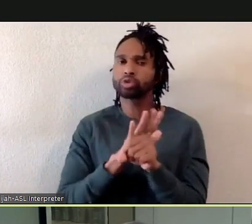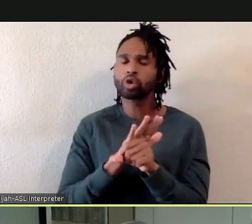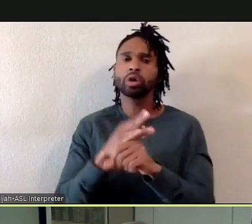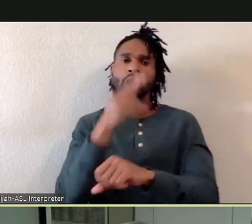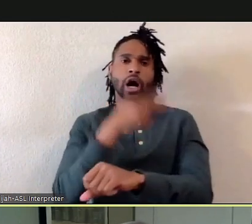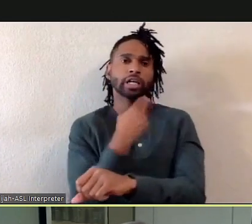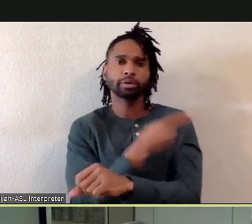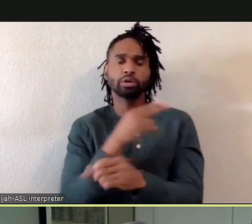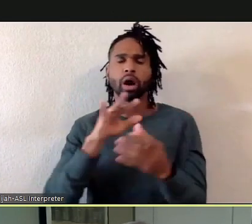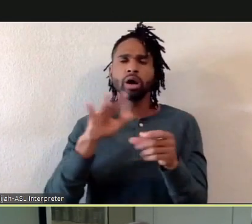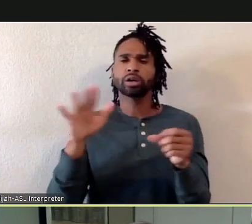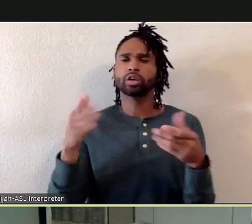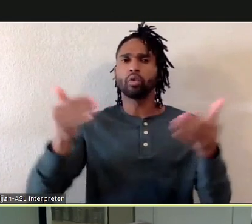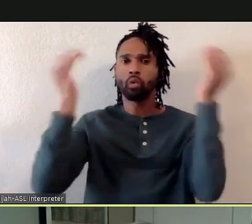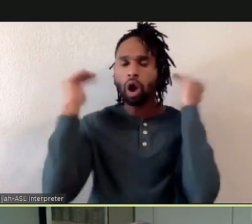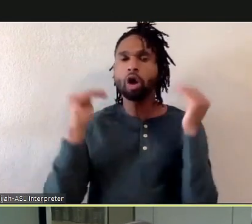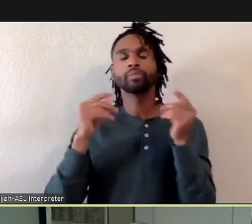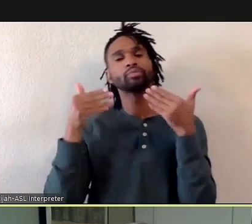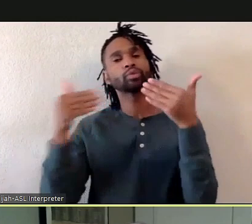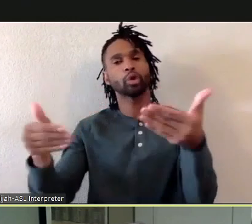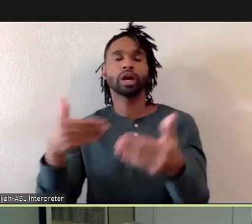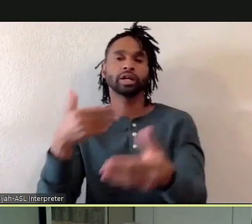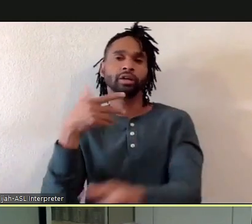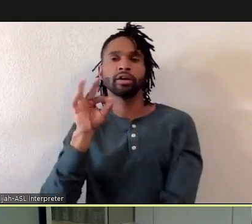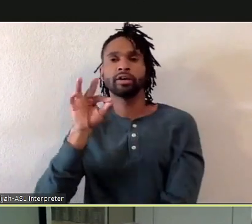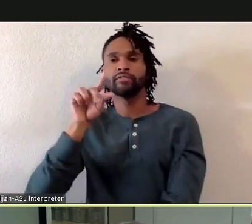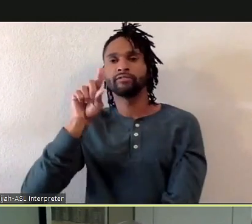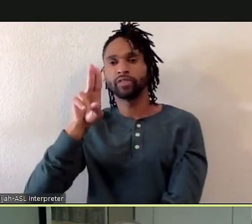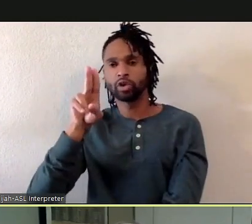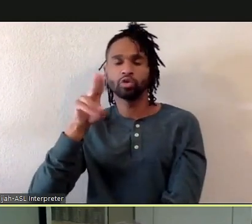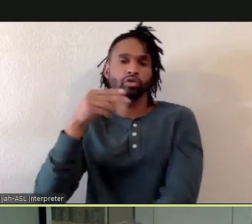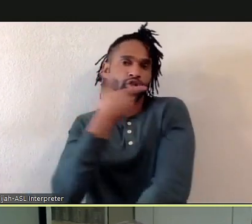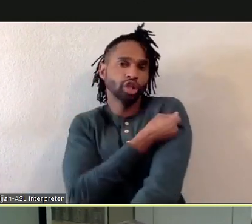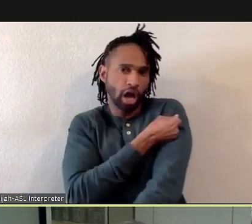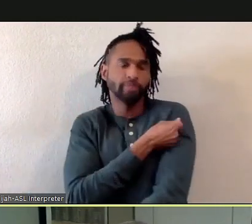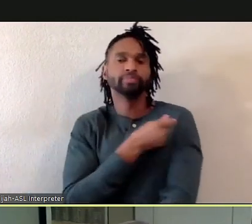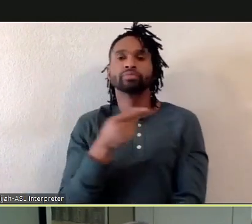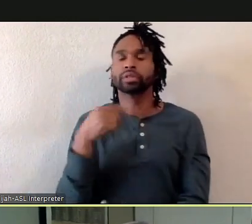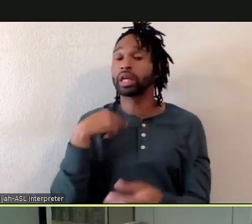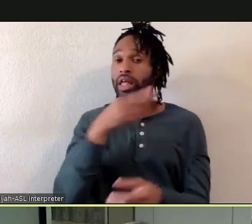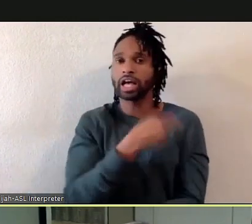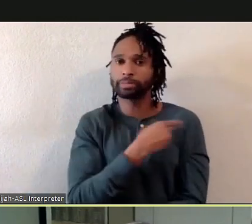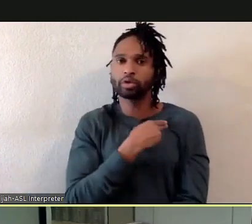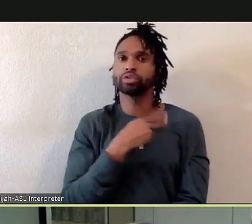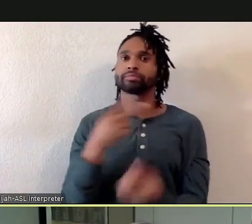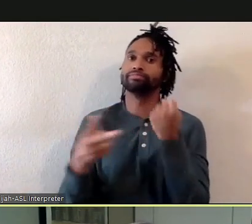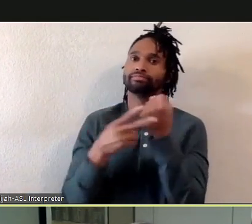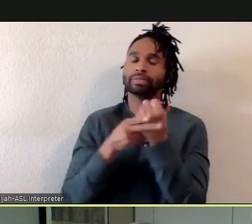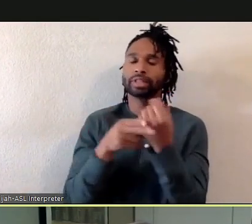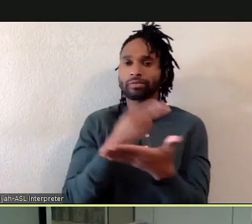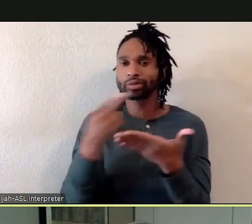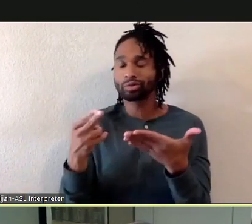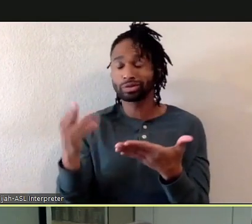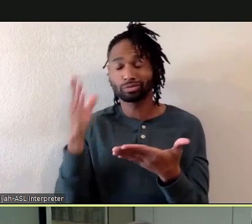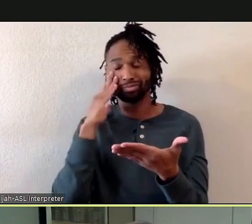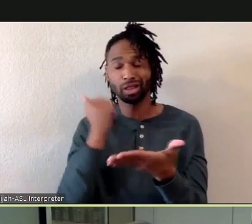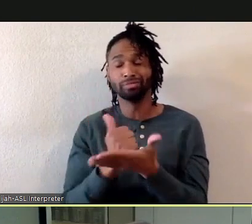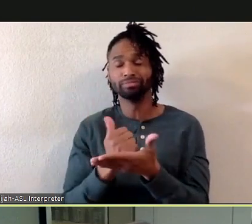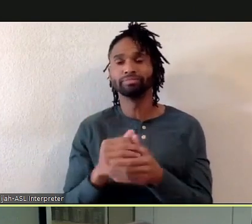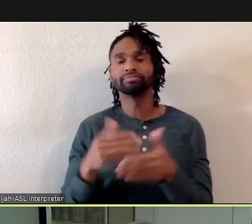is to get a flu shot. That'll help prevent flu-related hospitalizations, allowing hospitals to conserve resources. Next